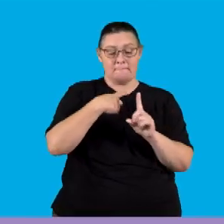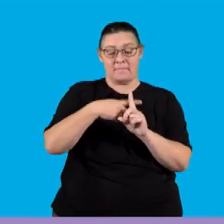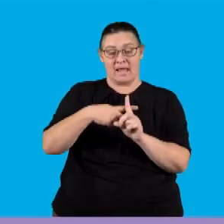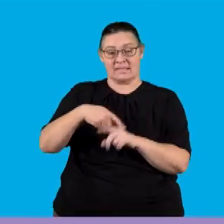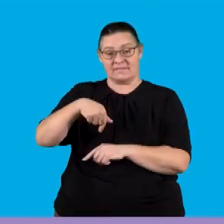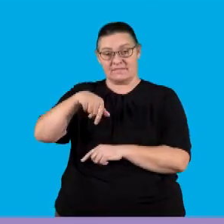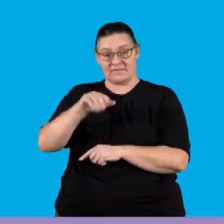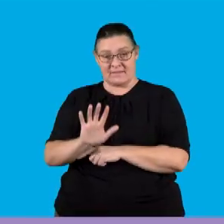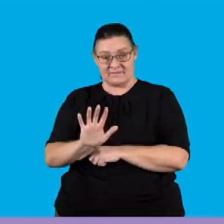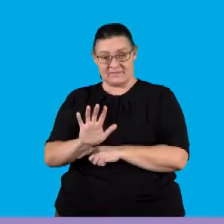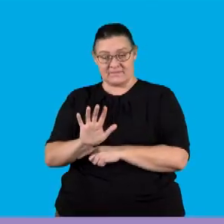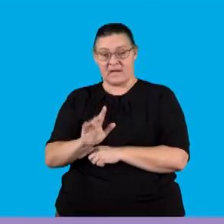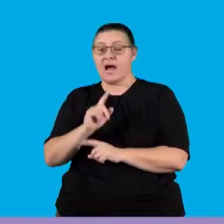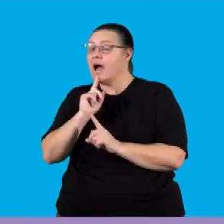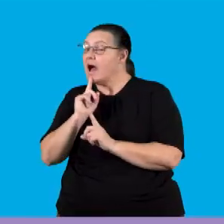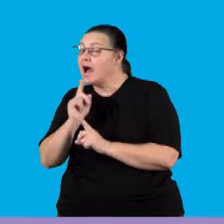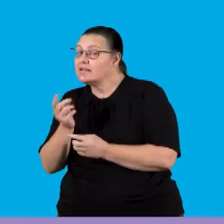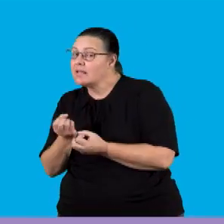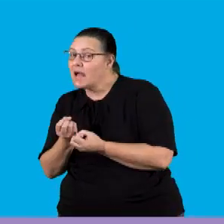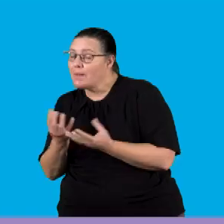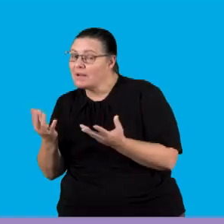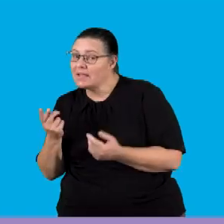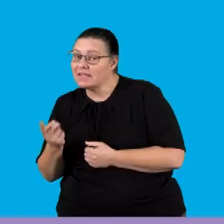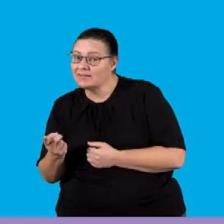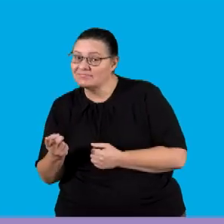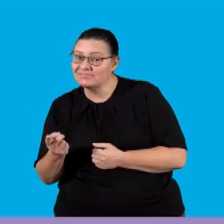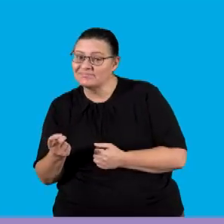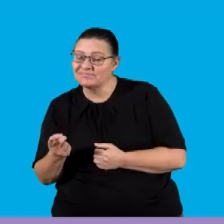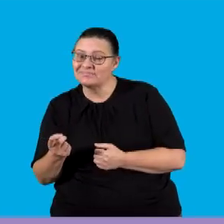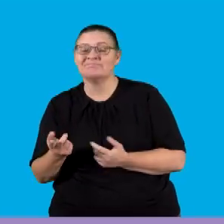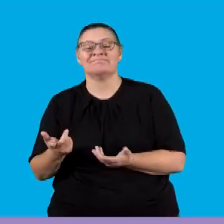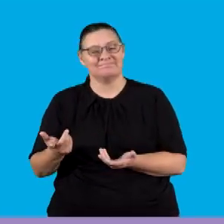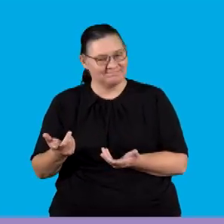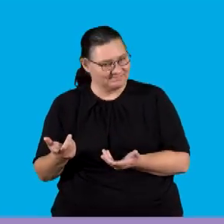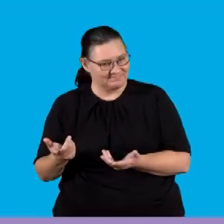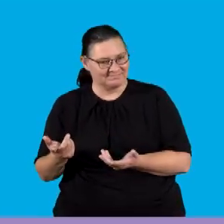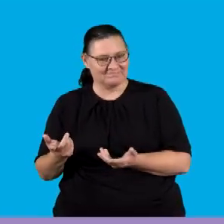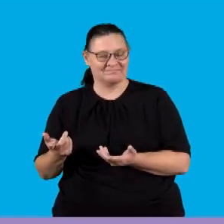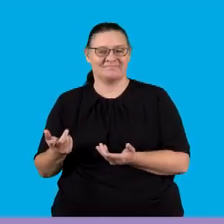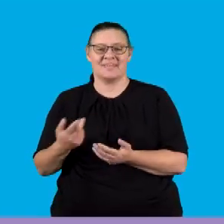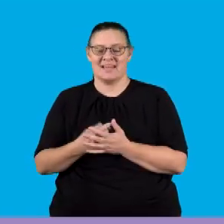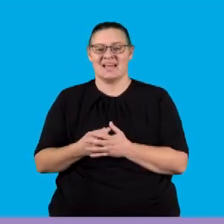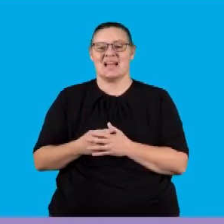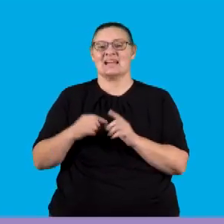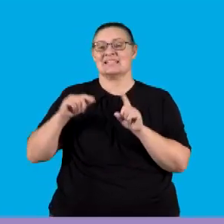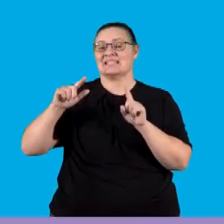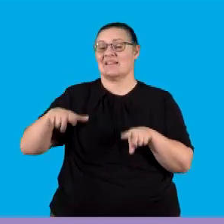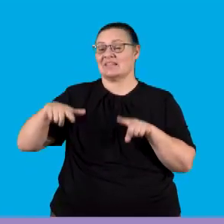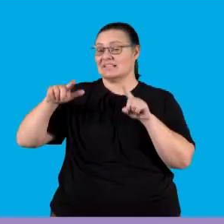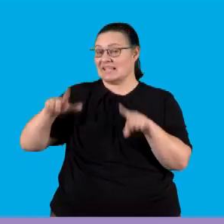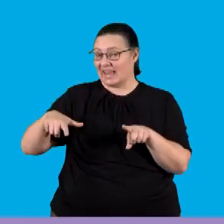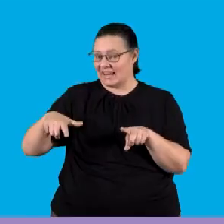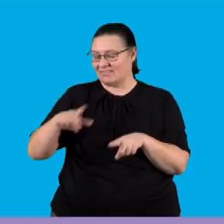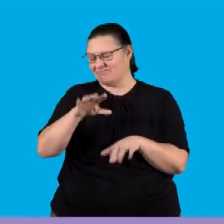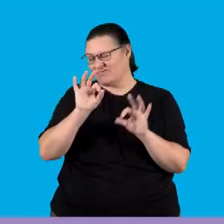that last input value there, which is a 12. Do you know what the output value is going to be? Well,